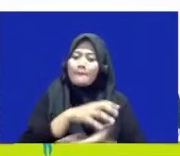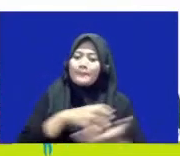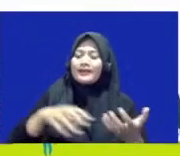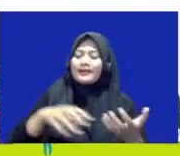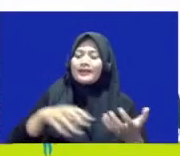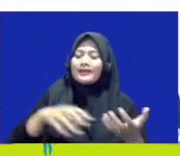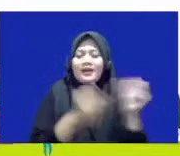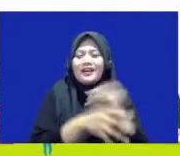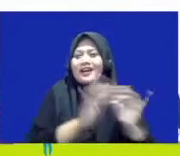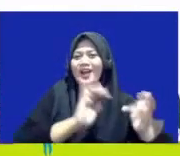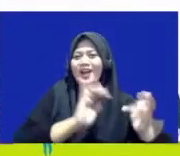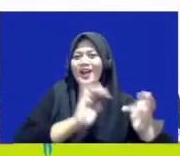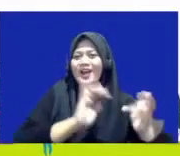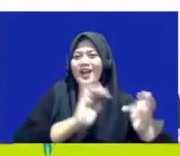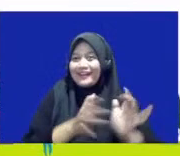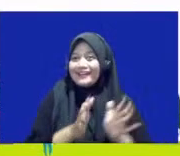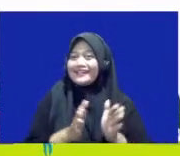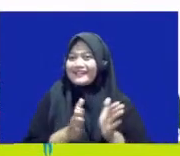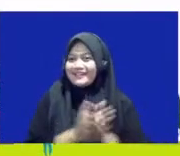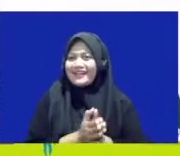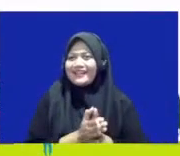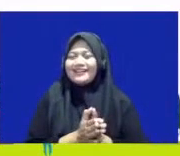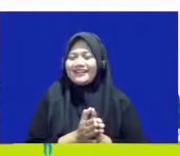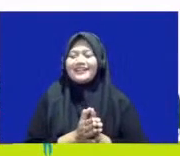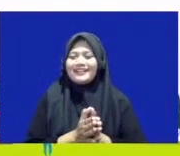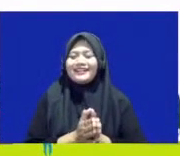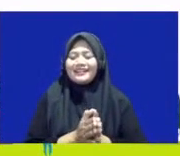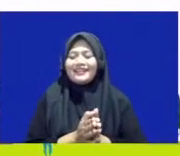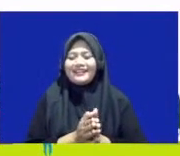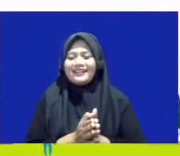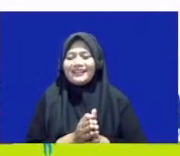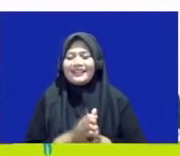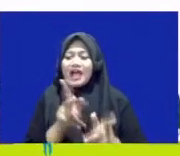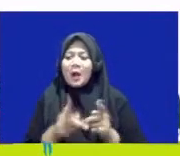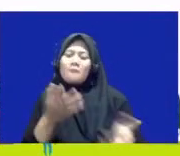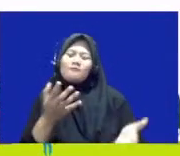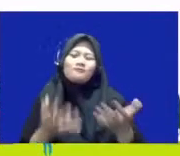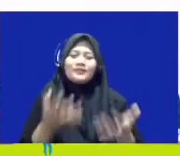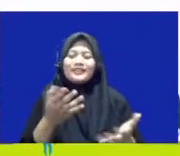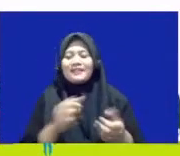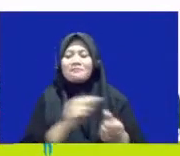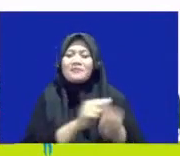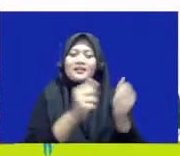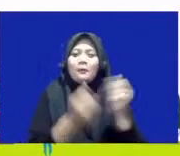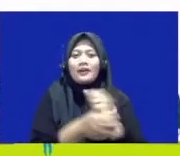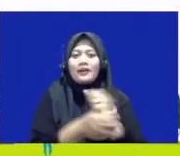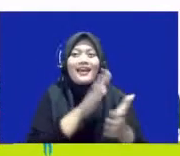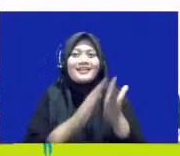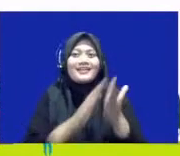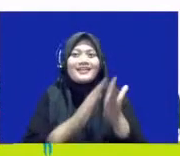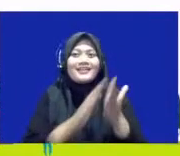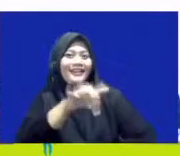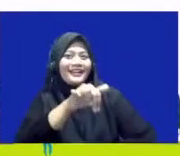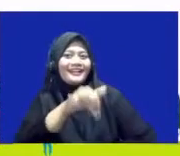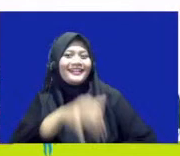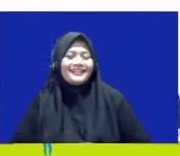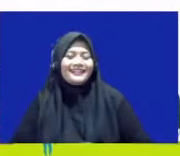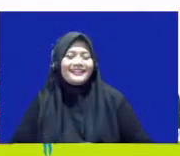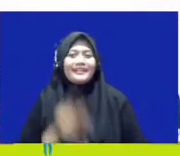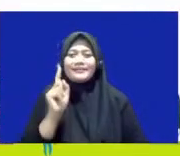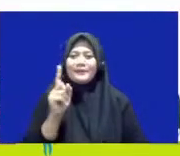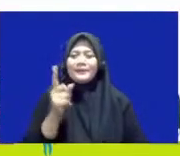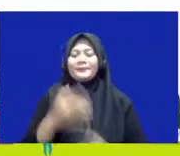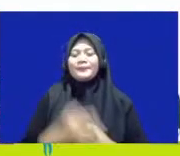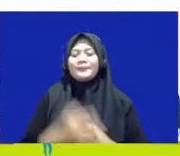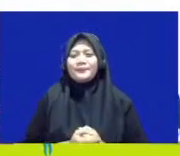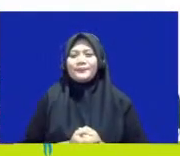maybe, if possible, exchange in person, because online we can reach out to so many